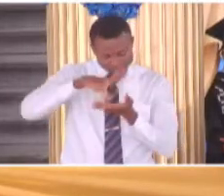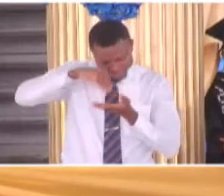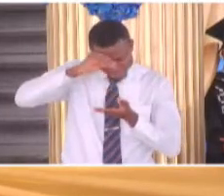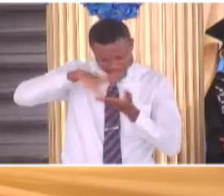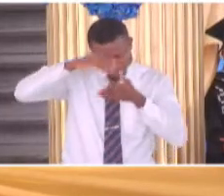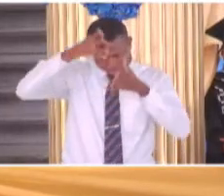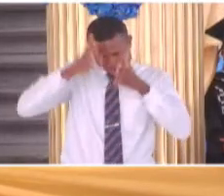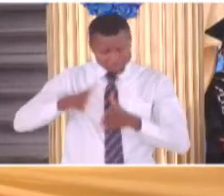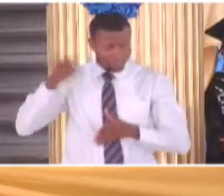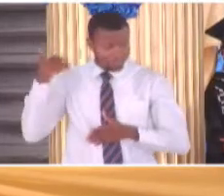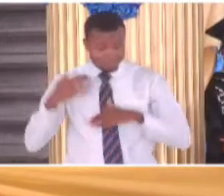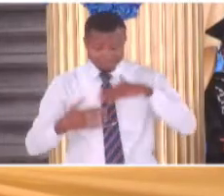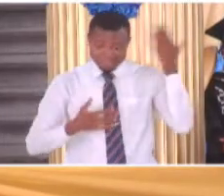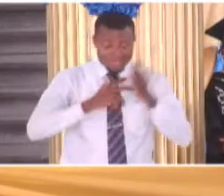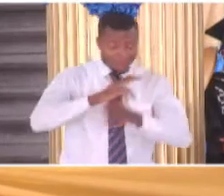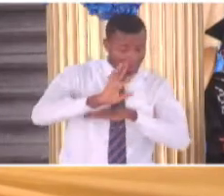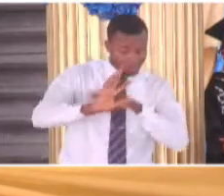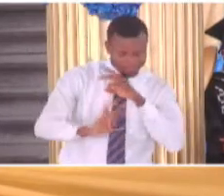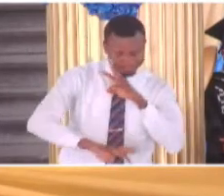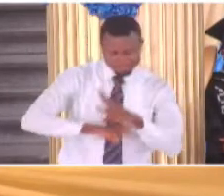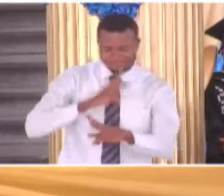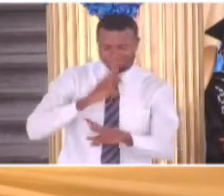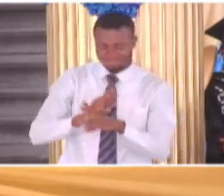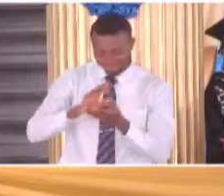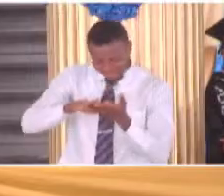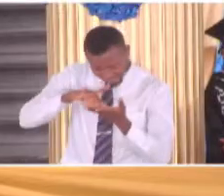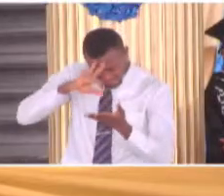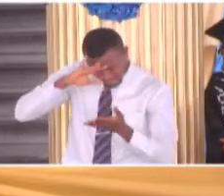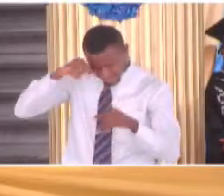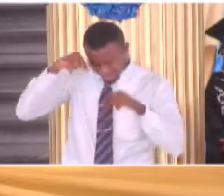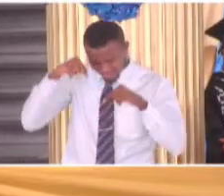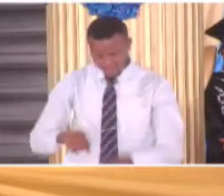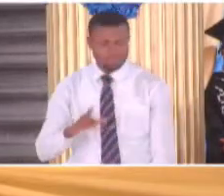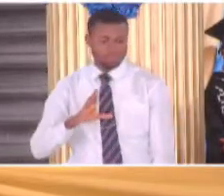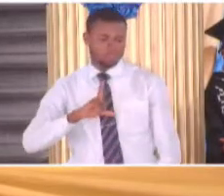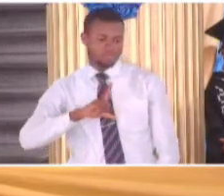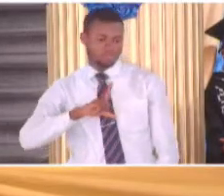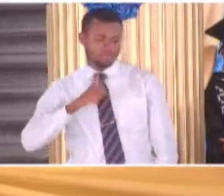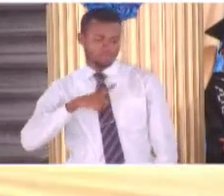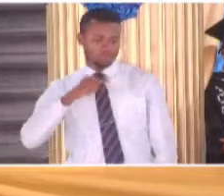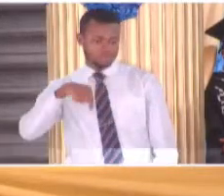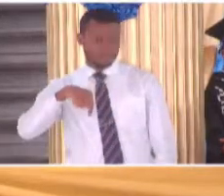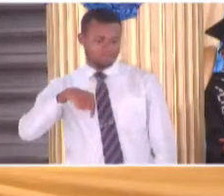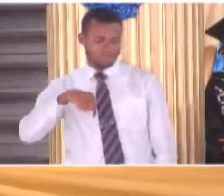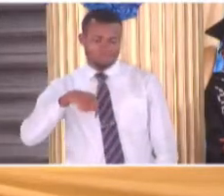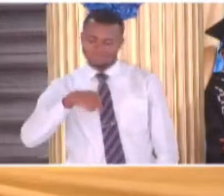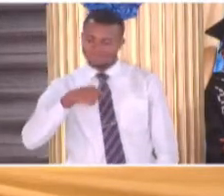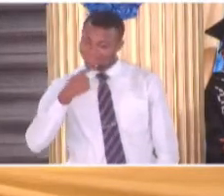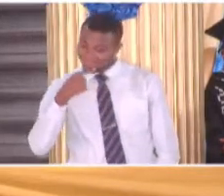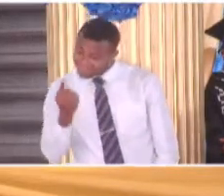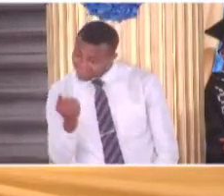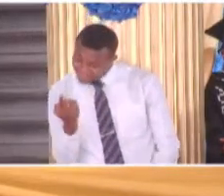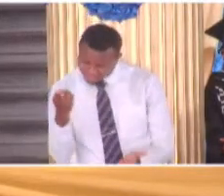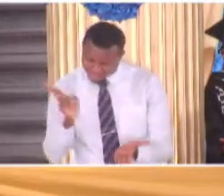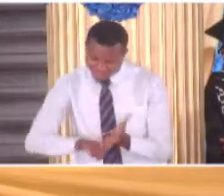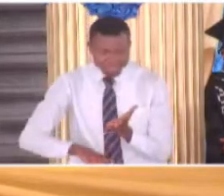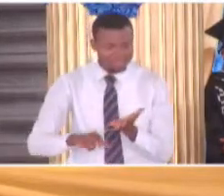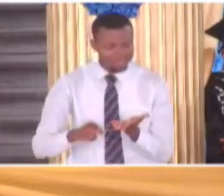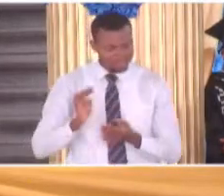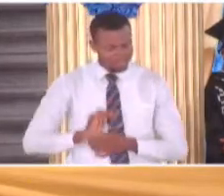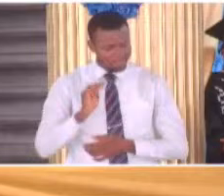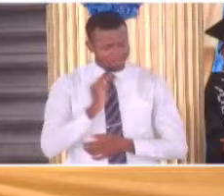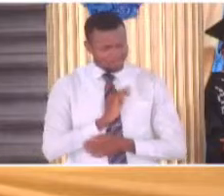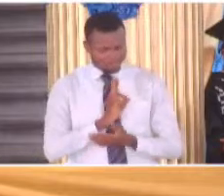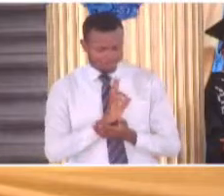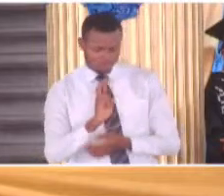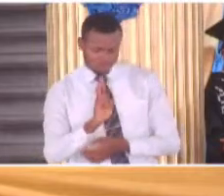came from all over the world to study at Legon. We are pleased to report that members of the